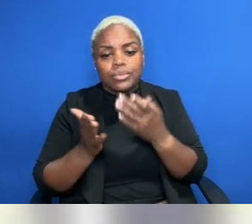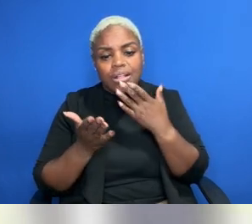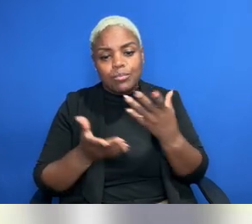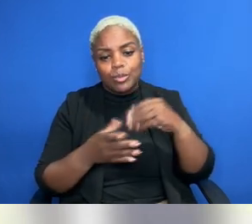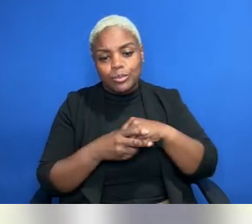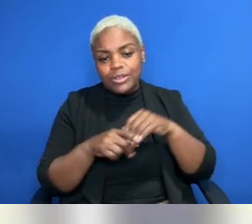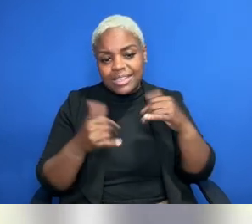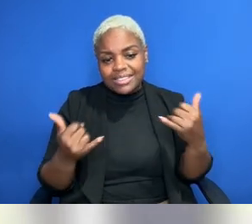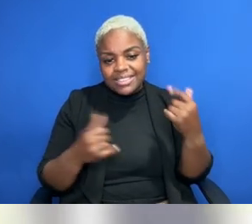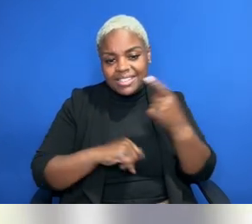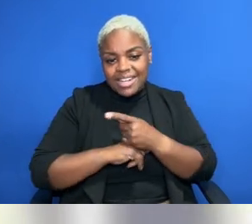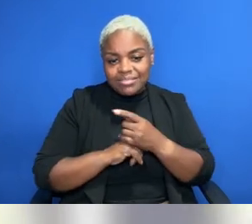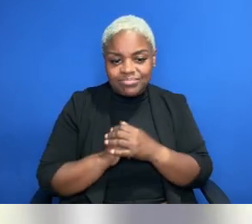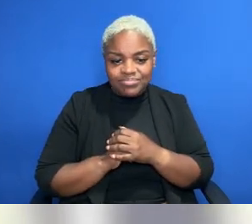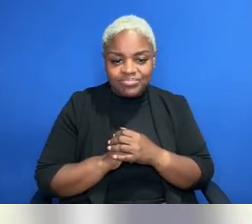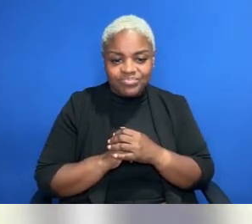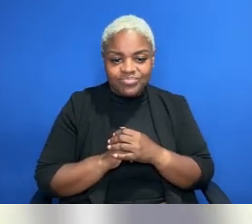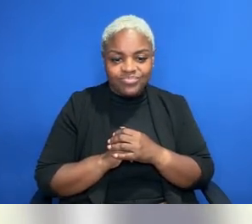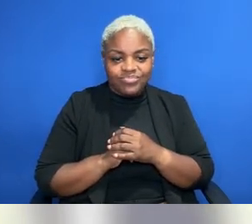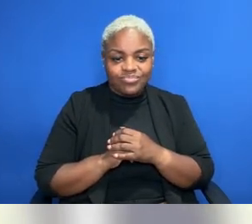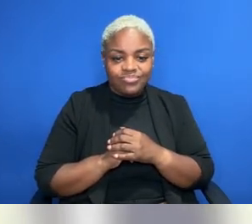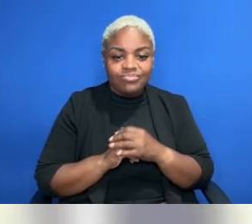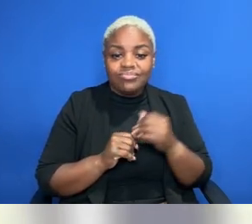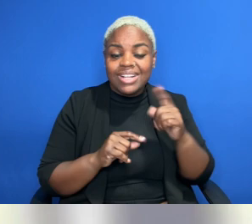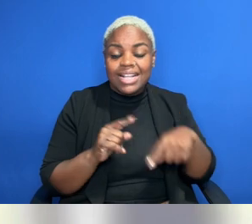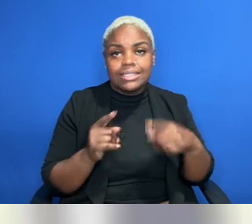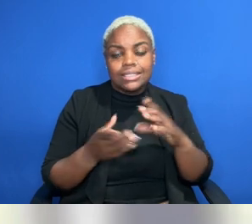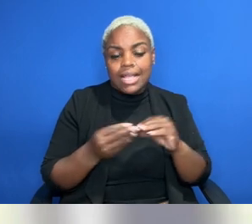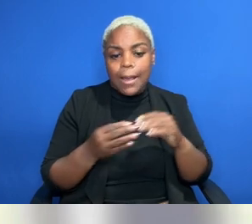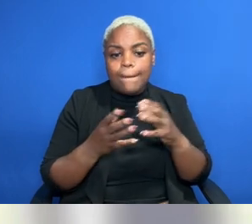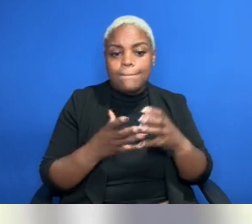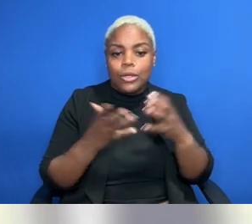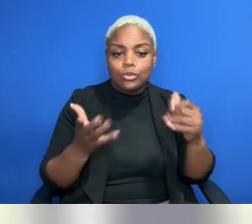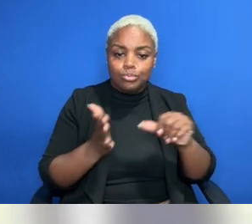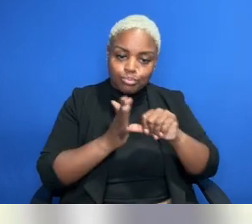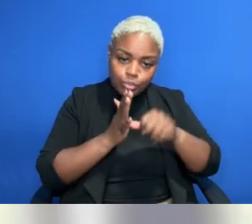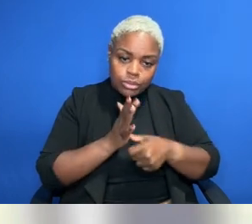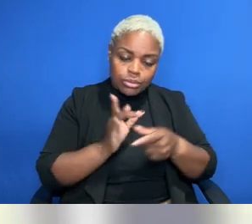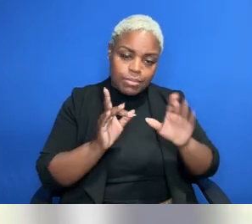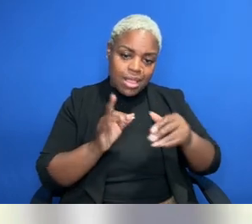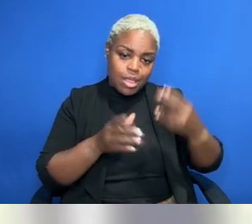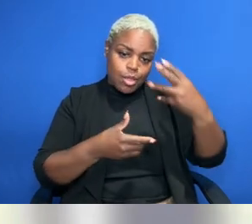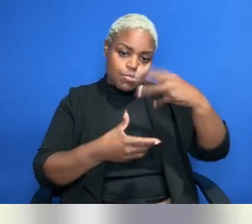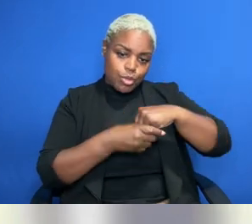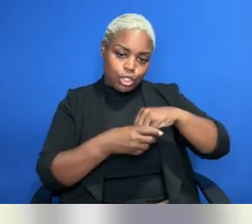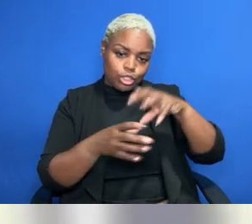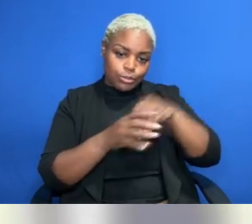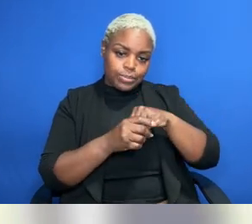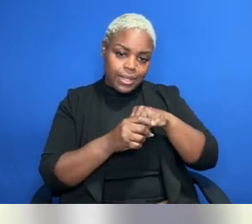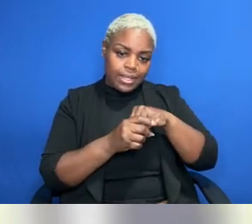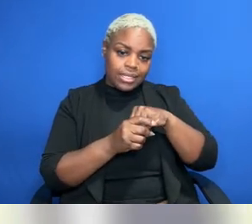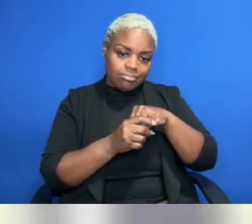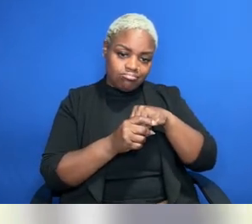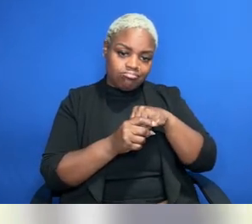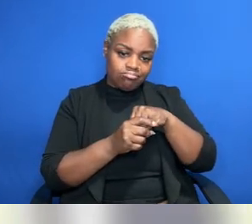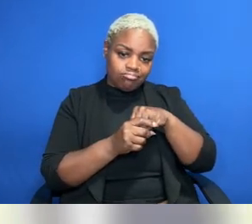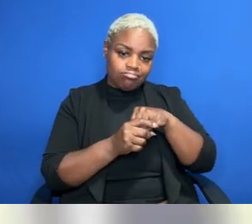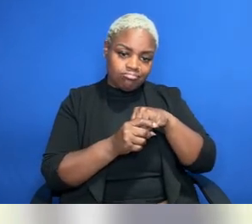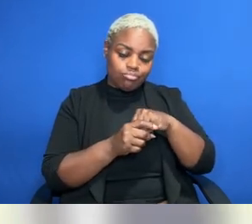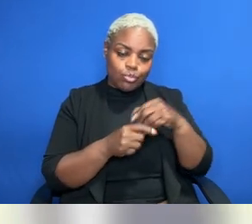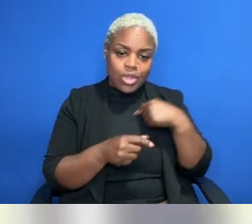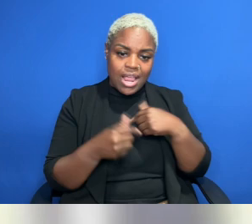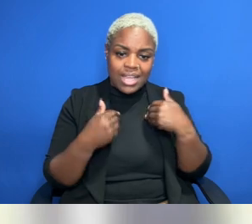And we thank you for participating in this. I can't say how much I've been impressed by